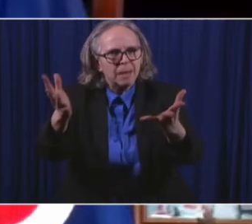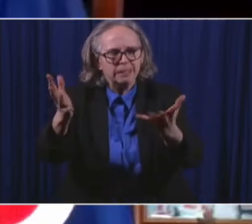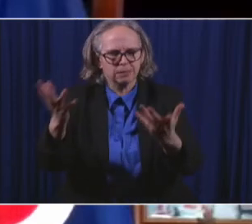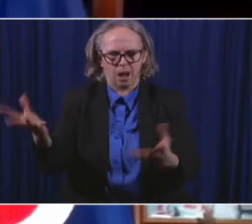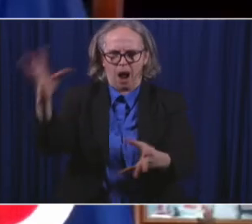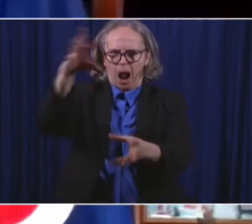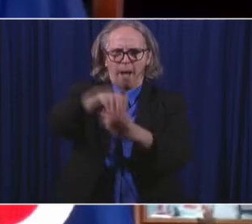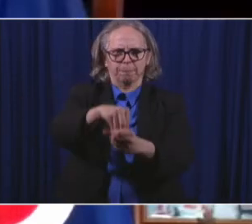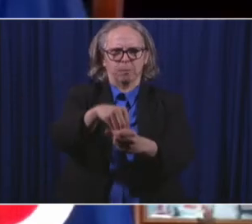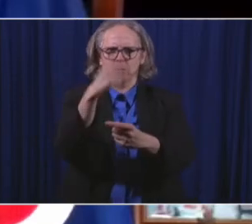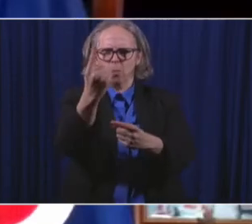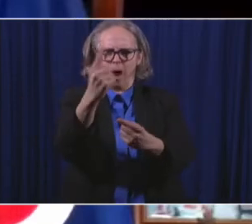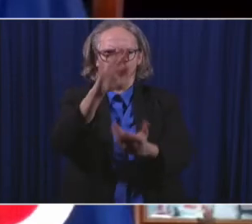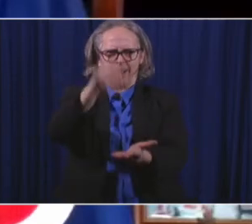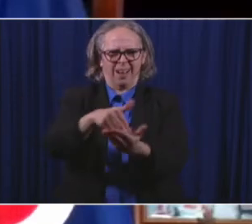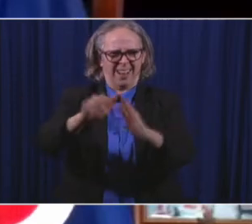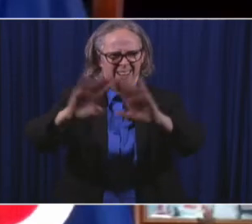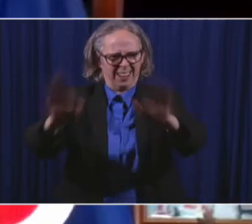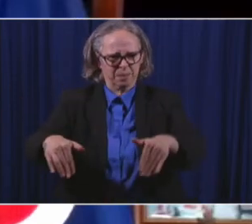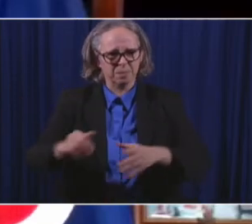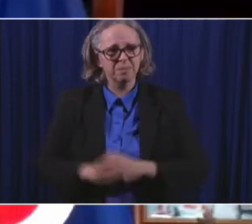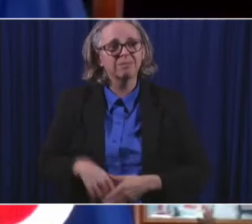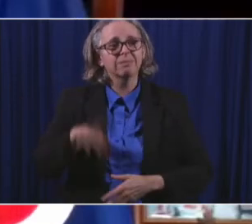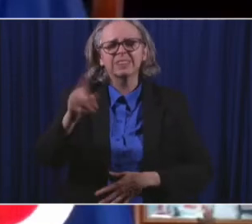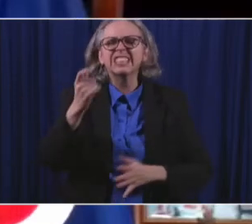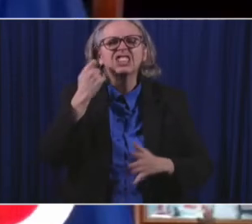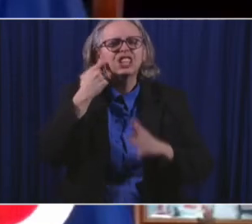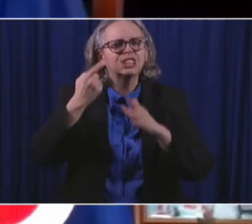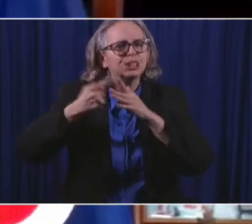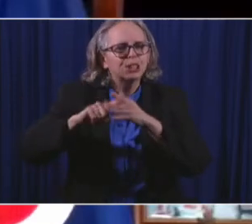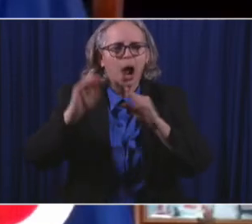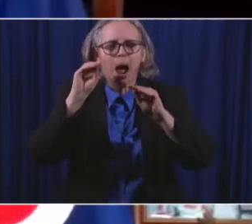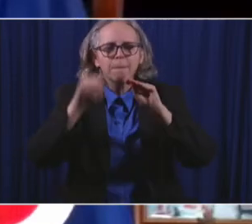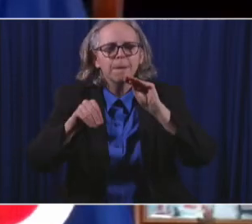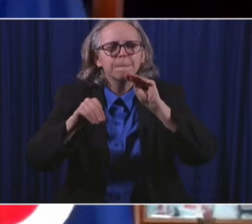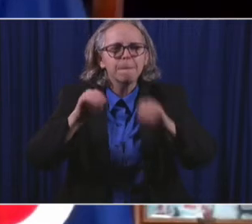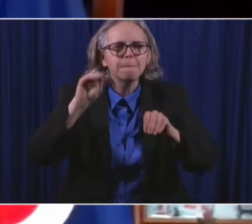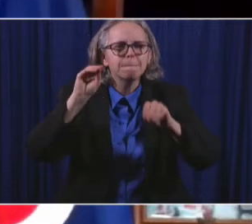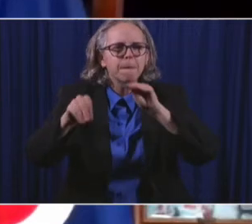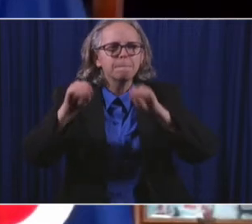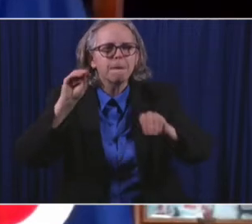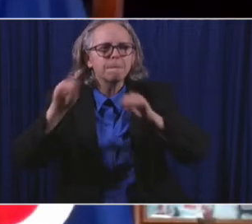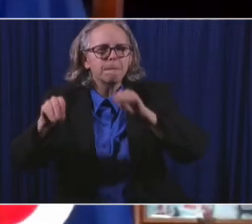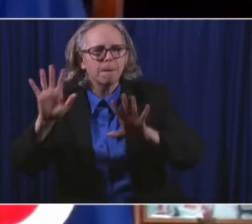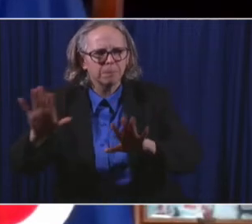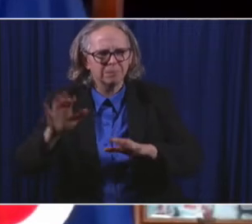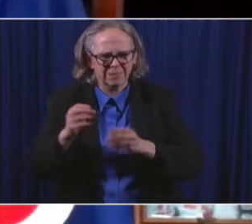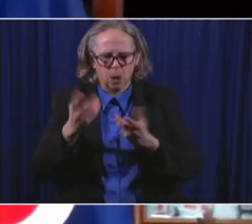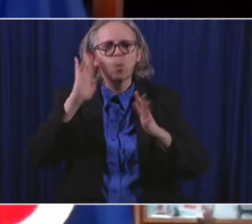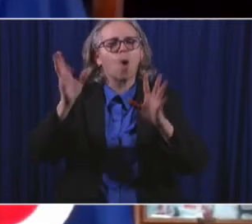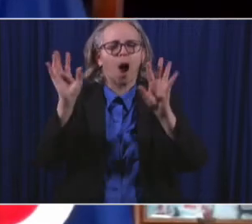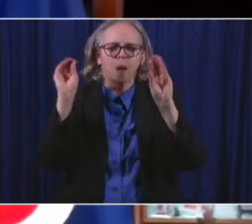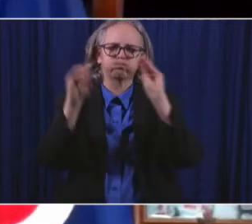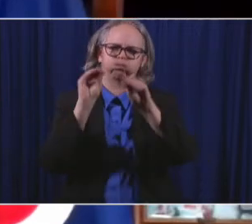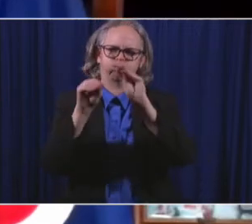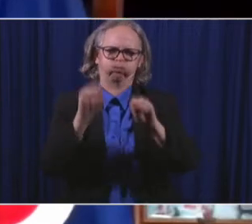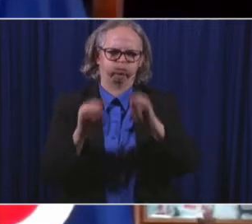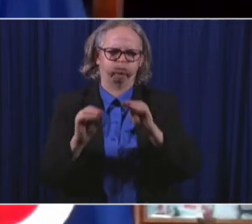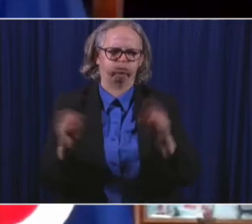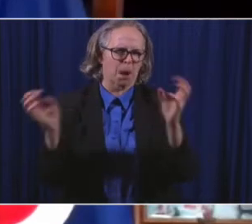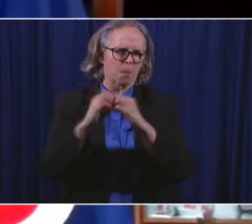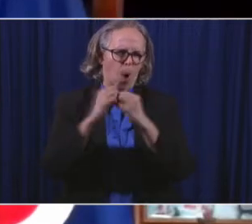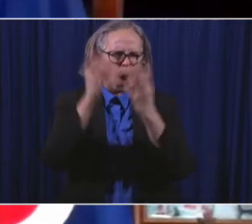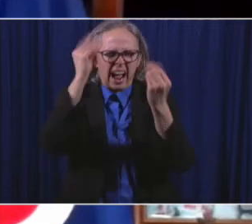getting started. We hope to have all agencies on here eventually, and thousands of data sets that